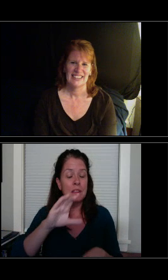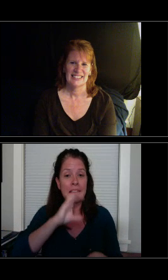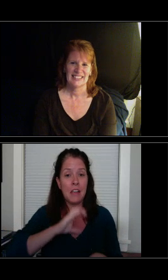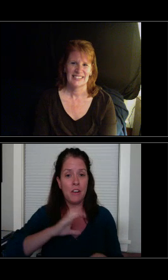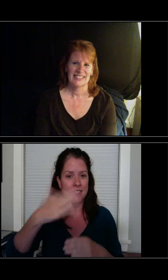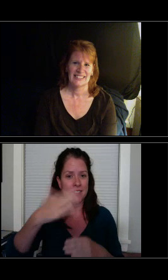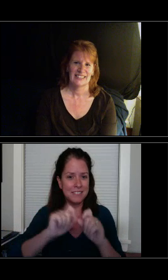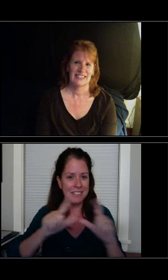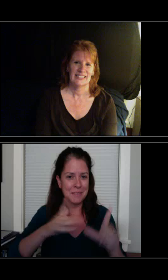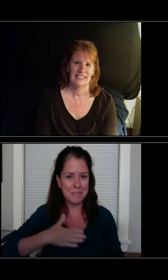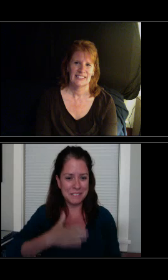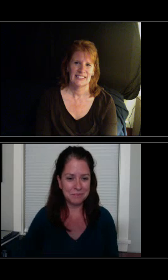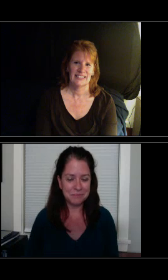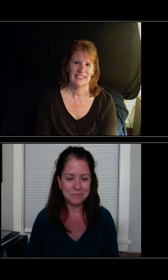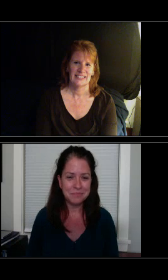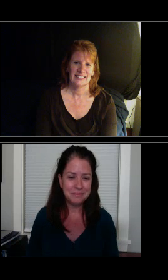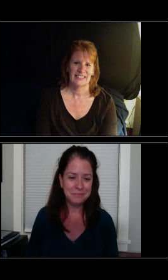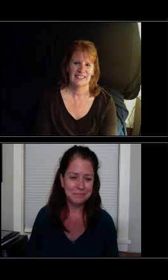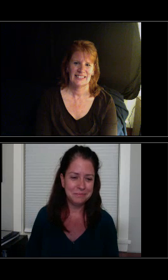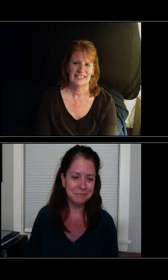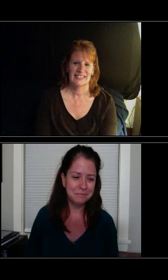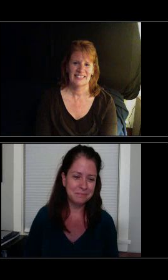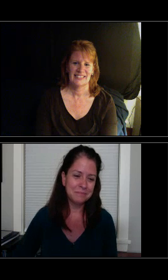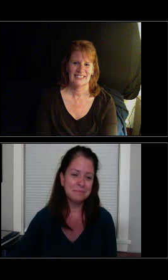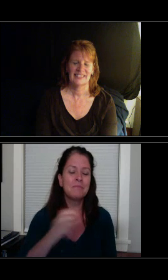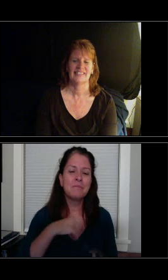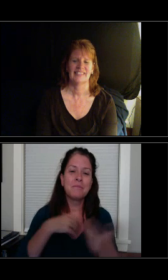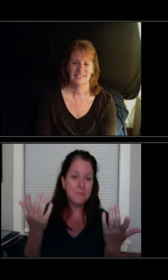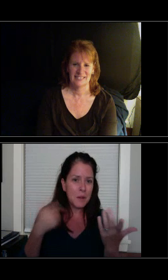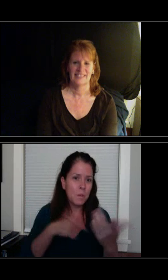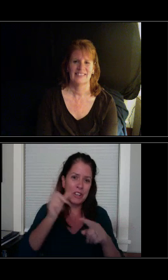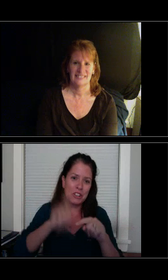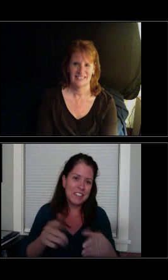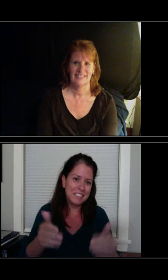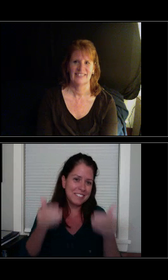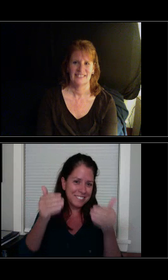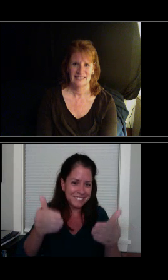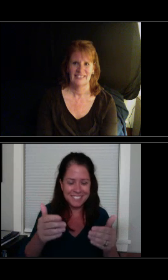we'll be percolating like a coffee pot, to use a metaphor for how we're feeling this evening.